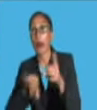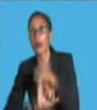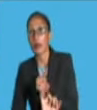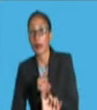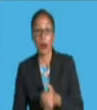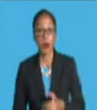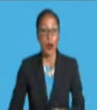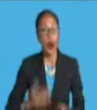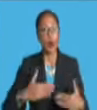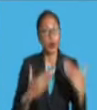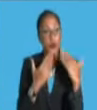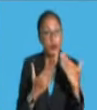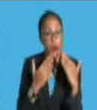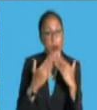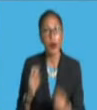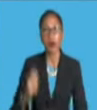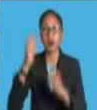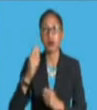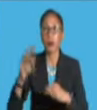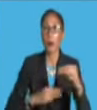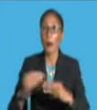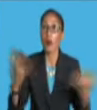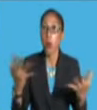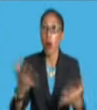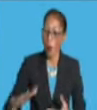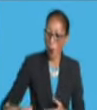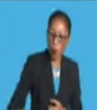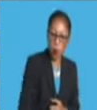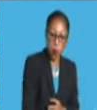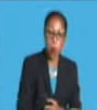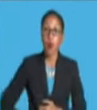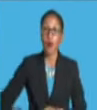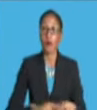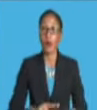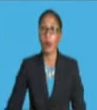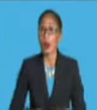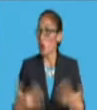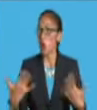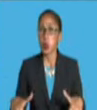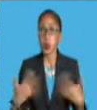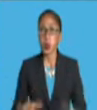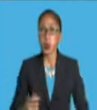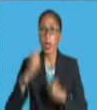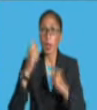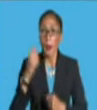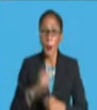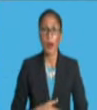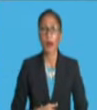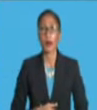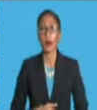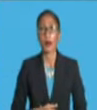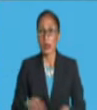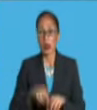Also, I would like to thank my campaign managers from around the country. They worked tirelessly to a well-planned election campaign. Their experience